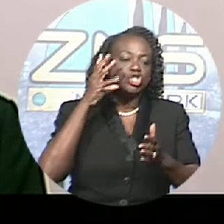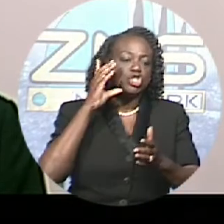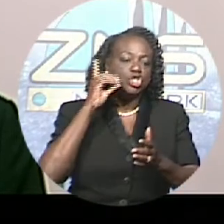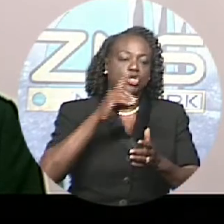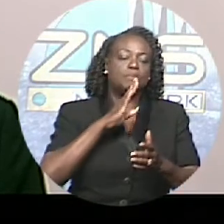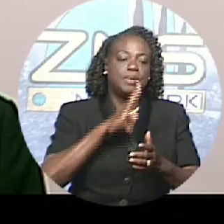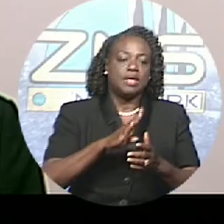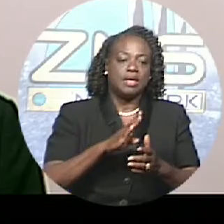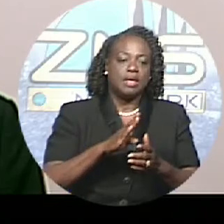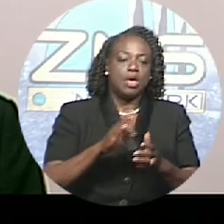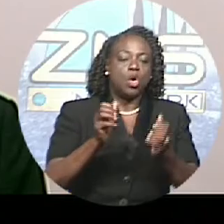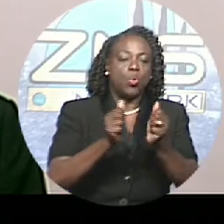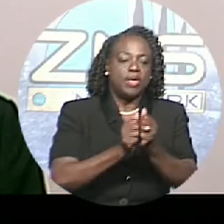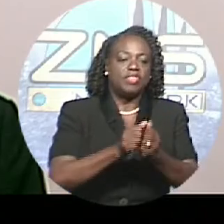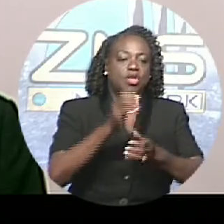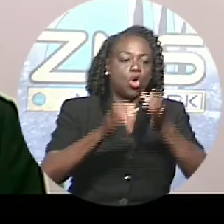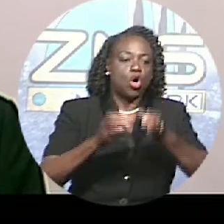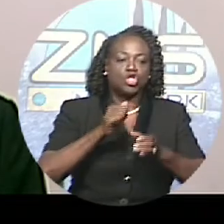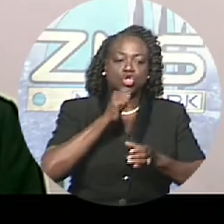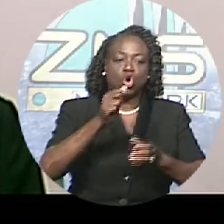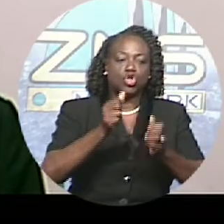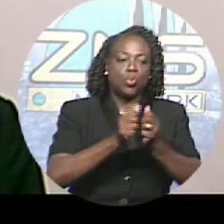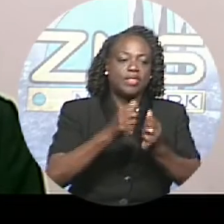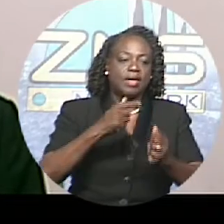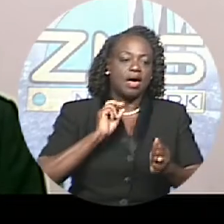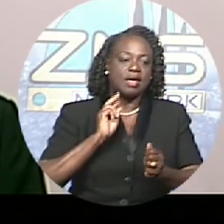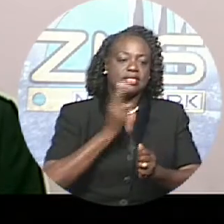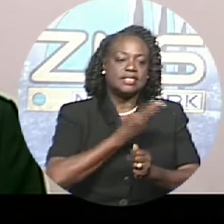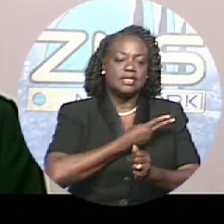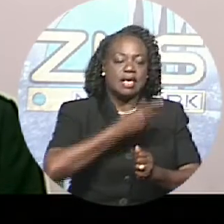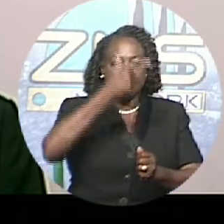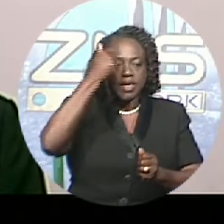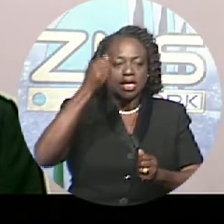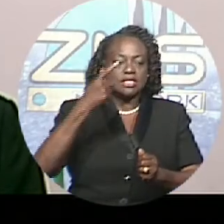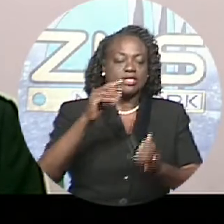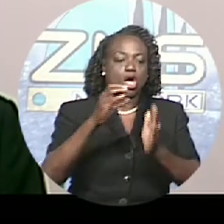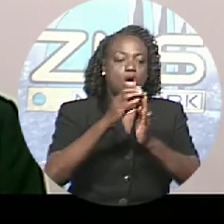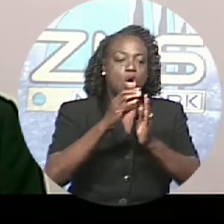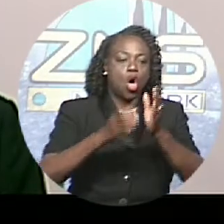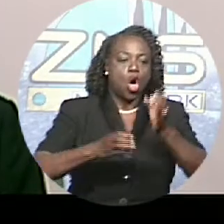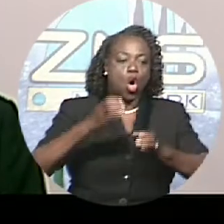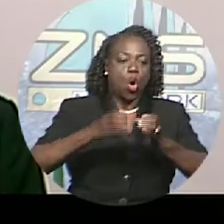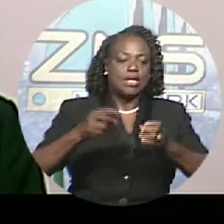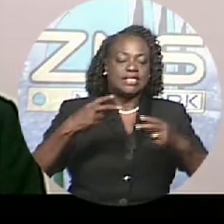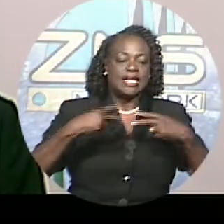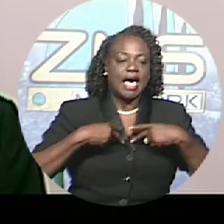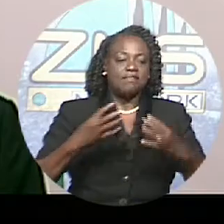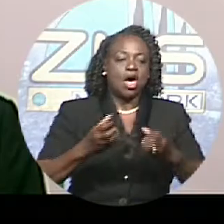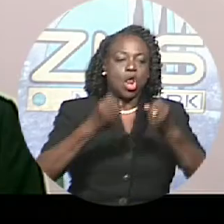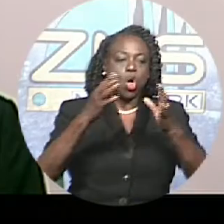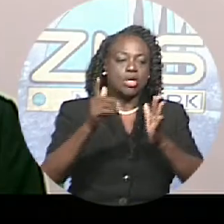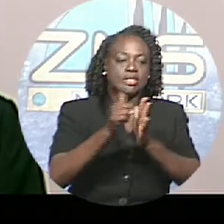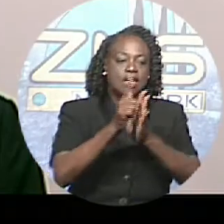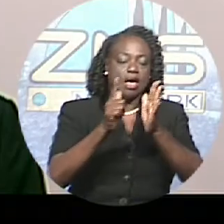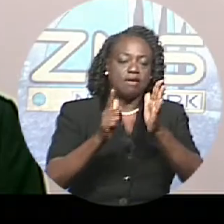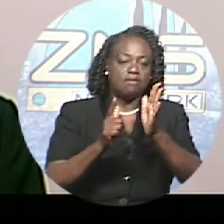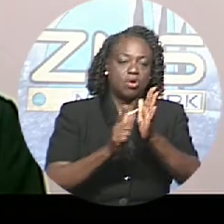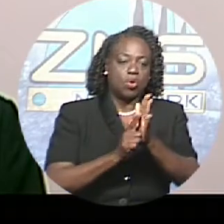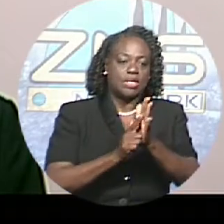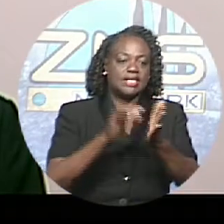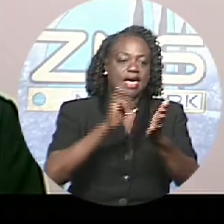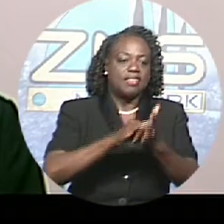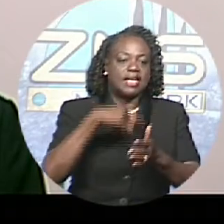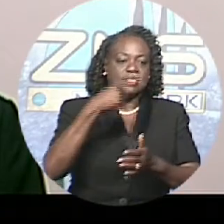with us, but with the courts. Because they have a whole body of law that they administer, a whole body of authorities to tell